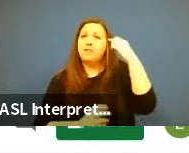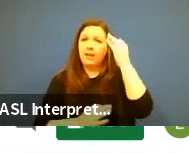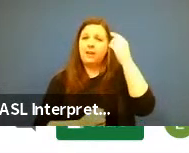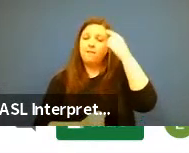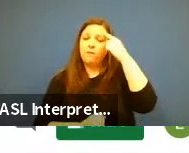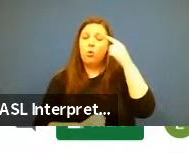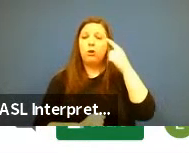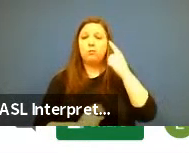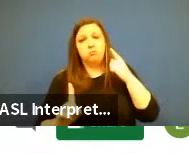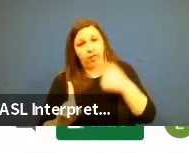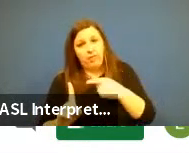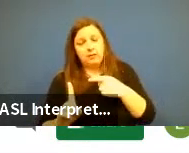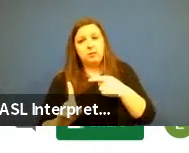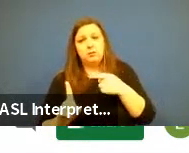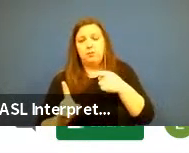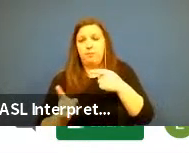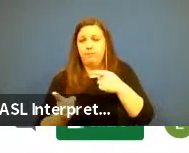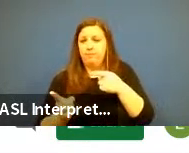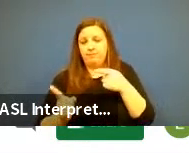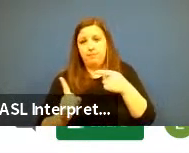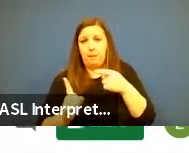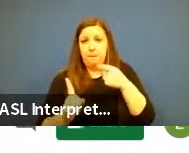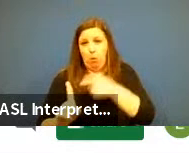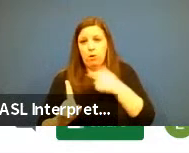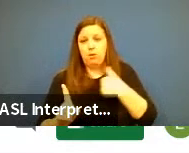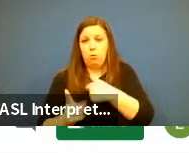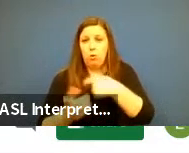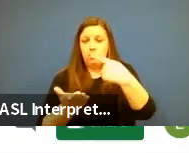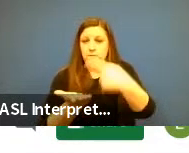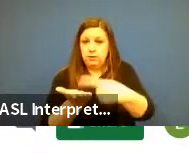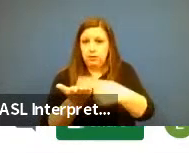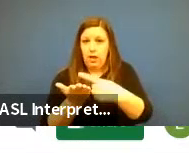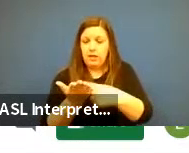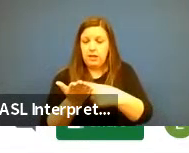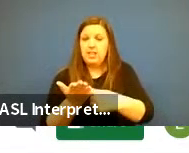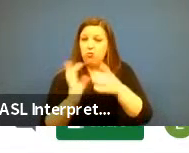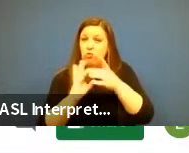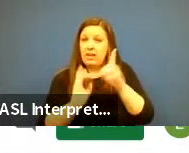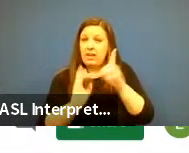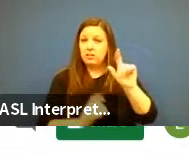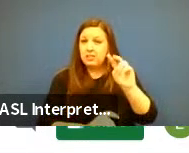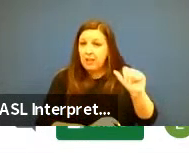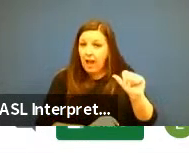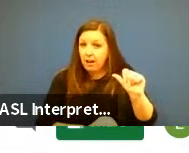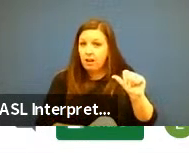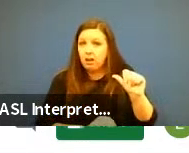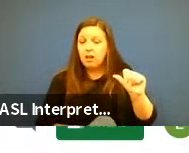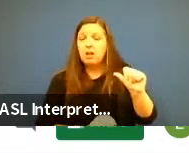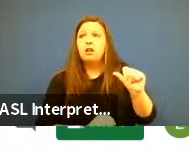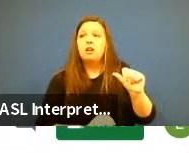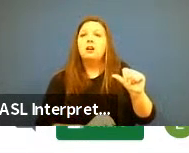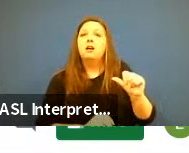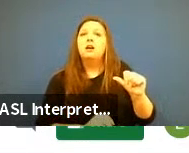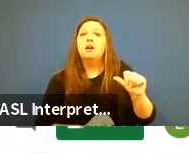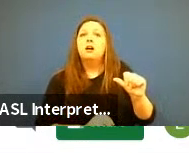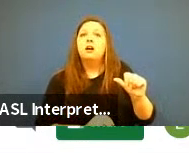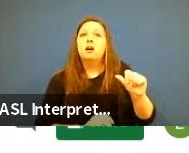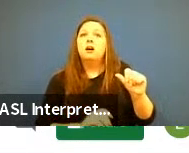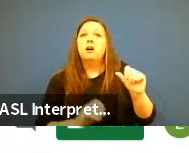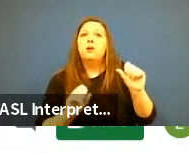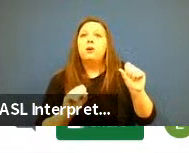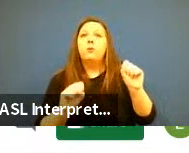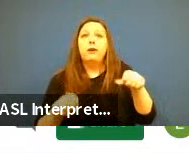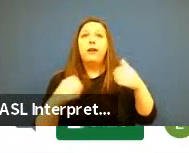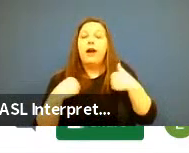discussing here. And I'm thinking, in terms of data. Well, of course, we have an open mic when people come